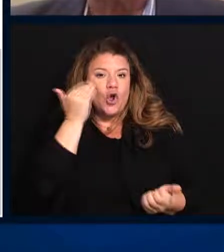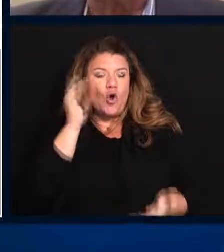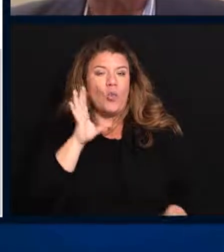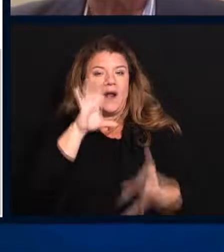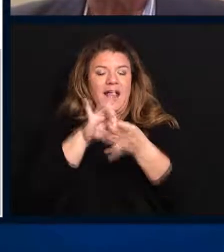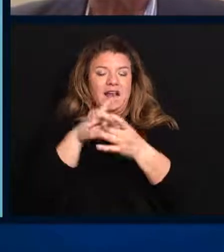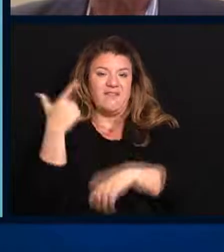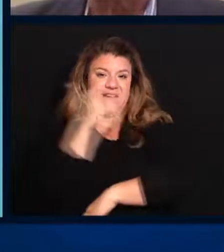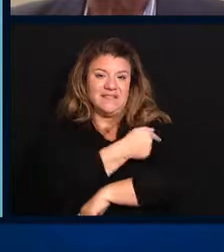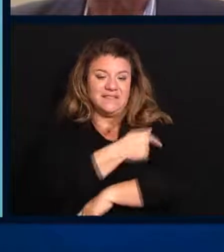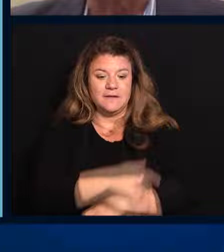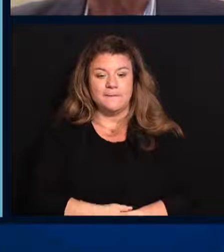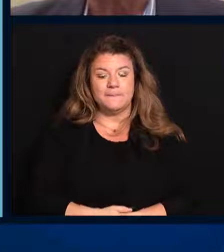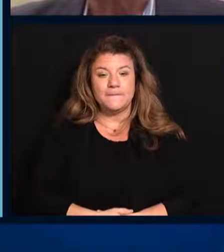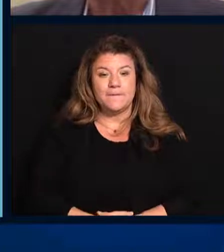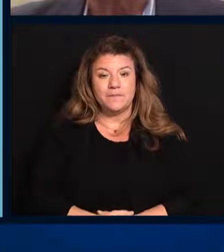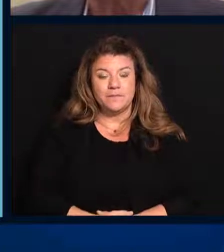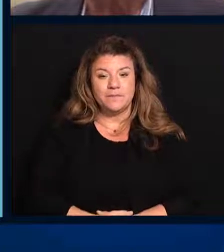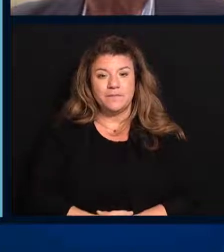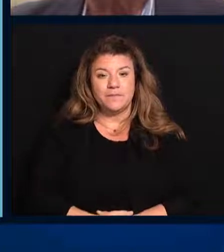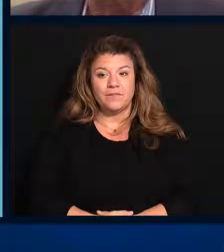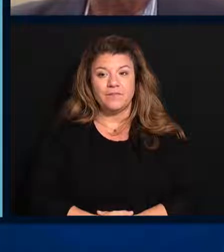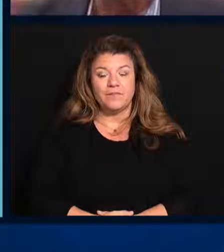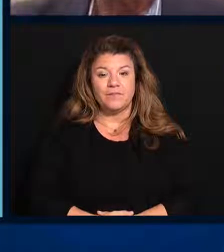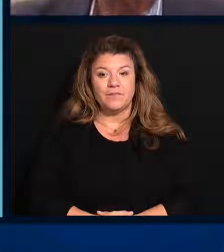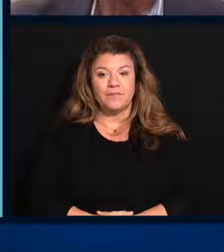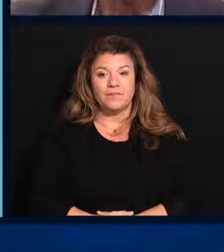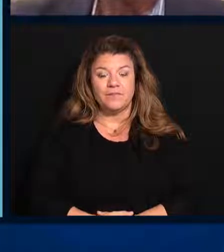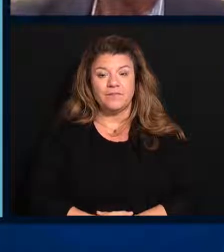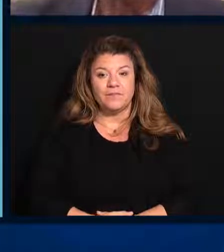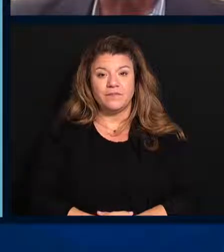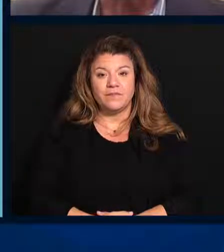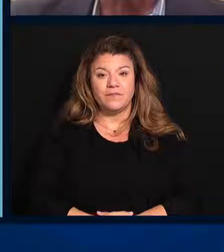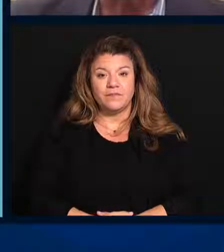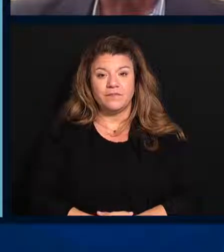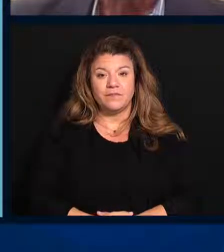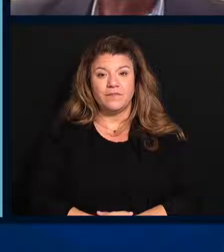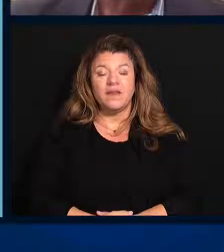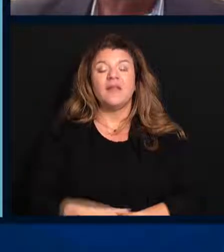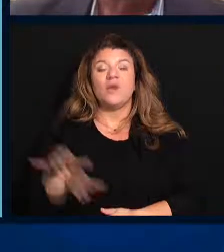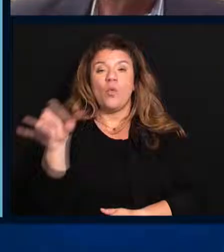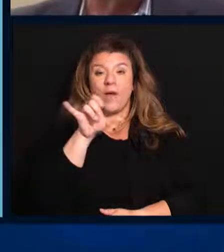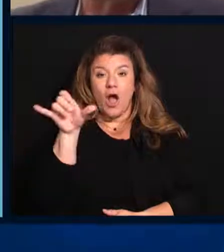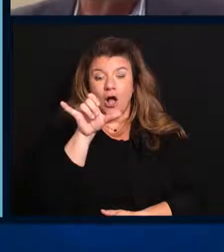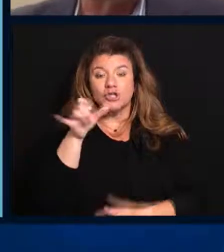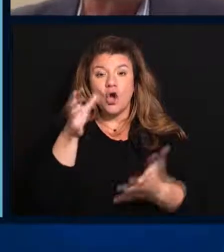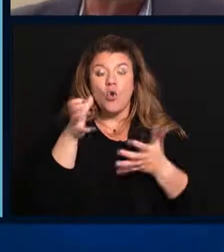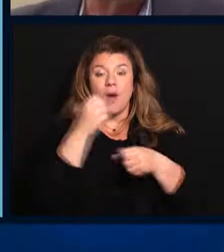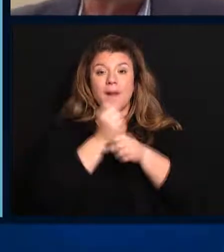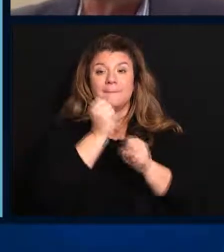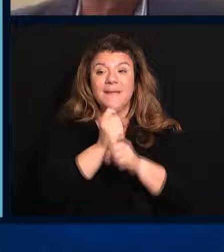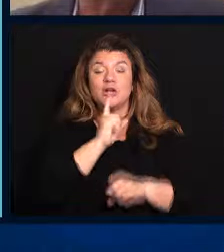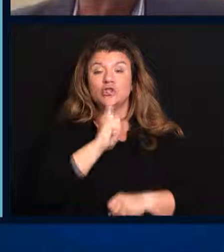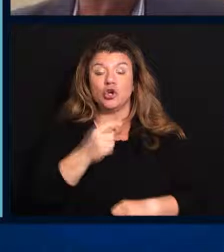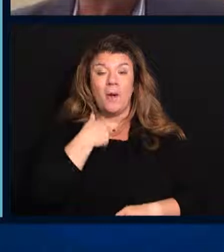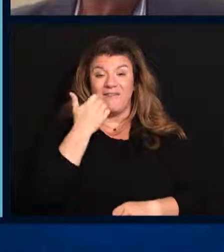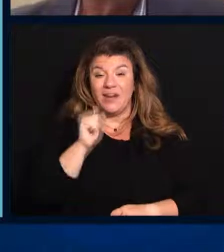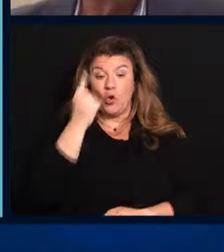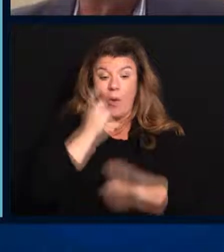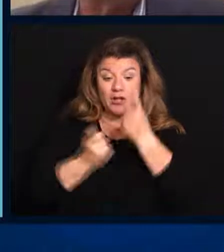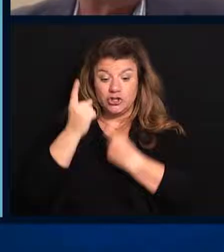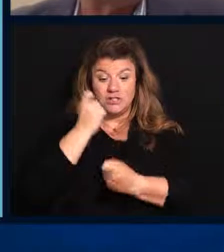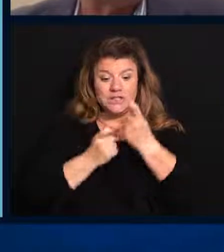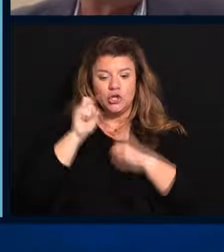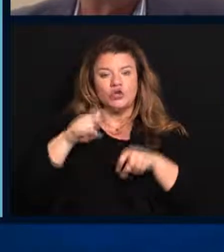vaccines. Next slide, please. And then we basically also make sure that if you have any questions, you